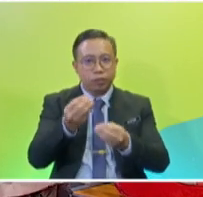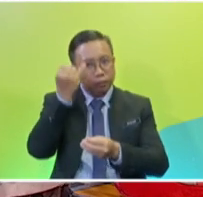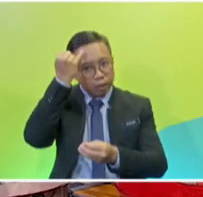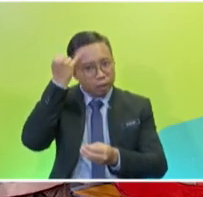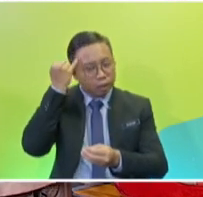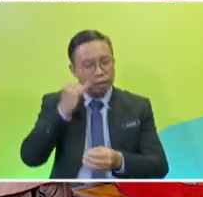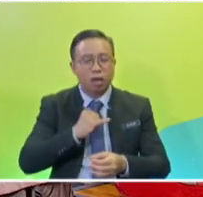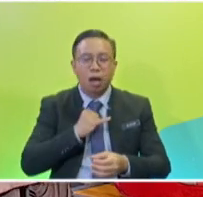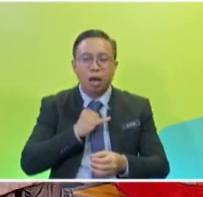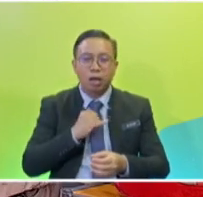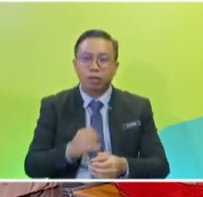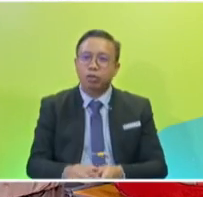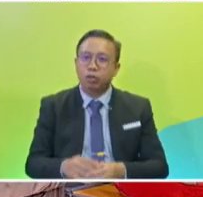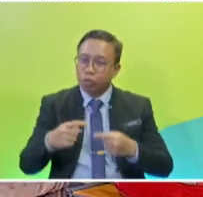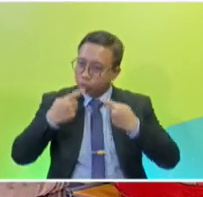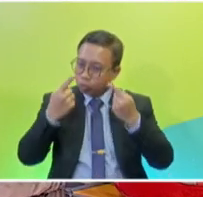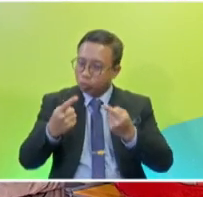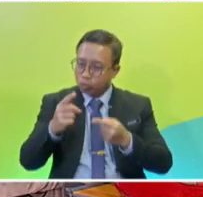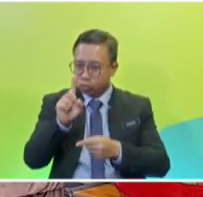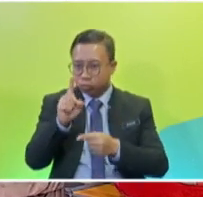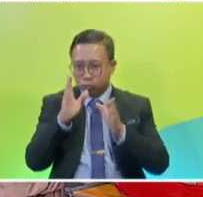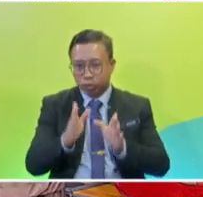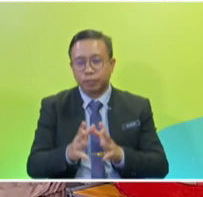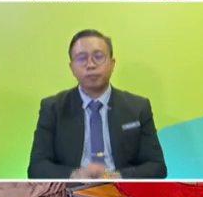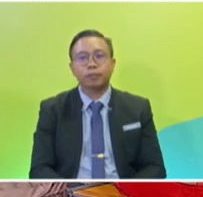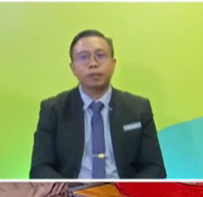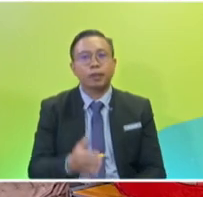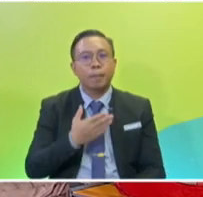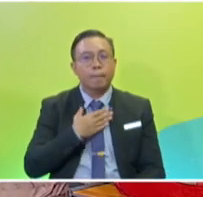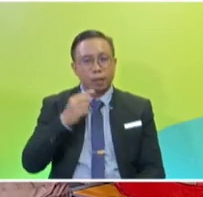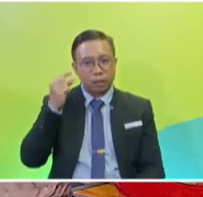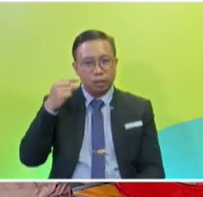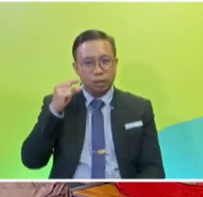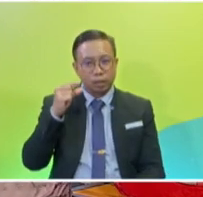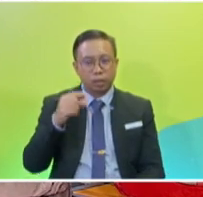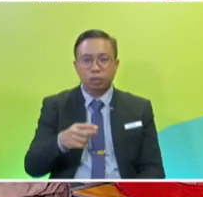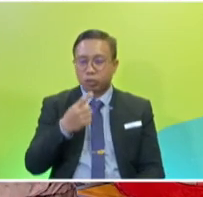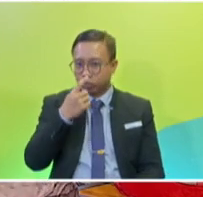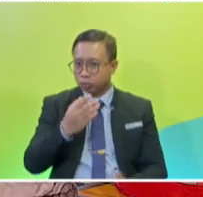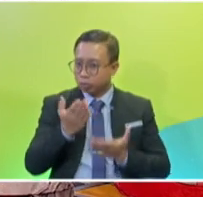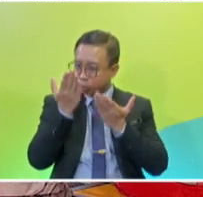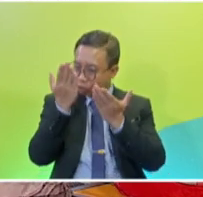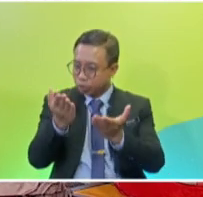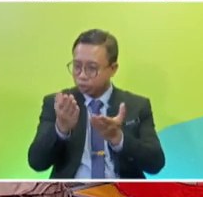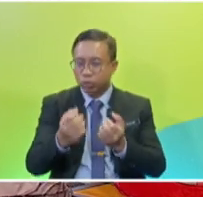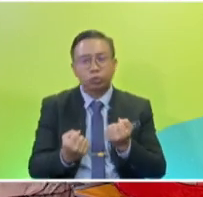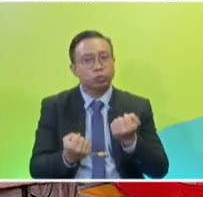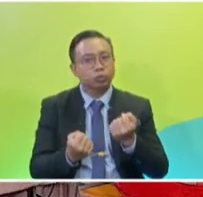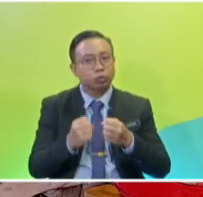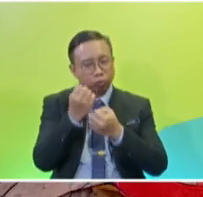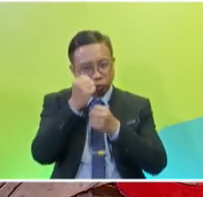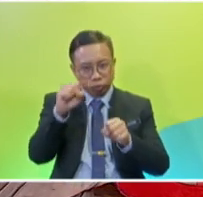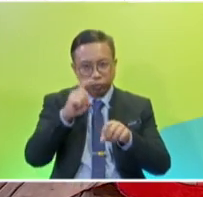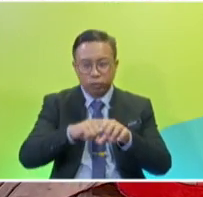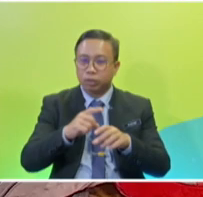traveled alone. Yeah. So what should be my green color? So my green color will be a suggestion to solve my problem. And this is my sentence.